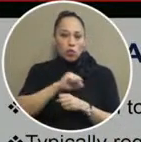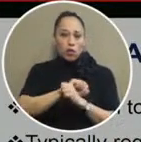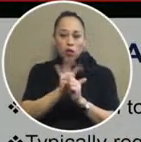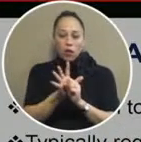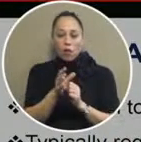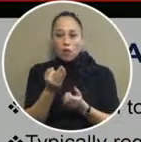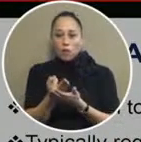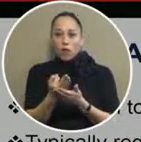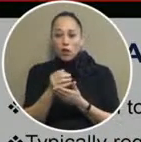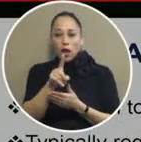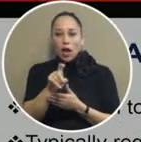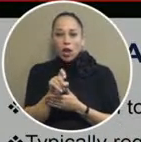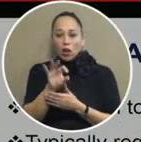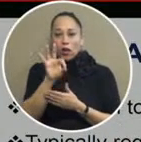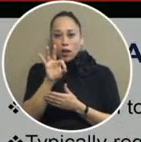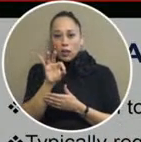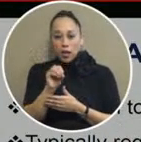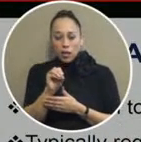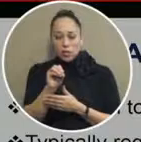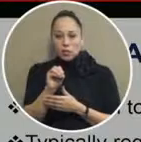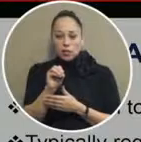Relief Fund, that $119 million.